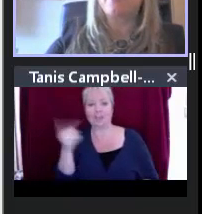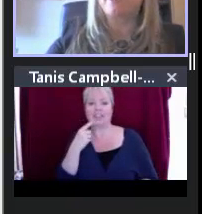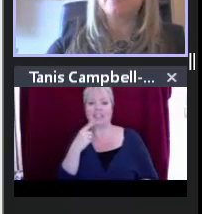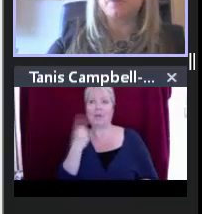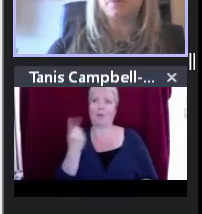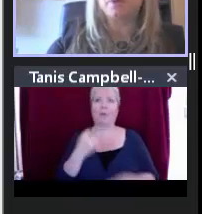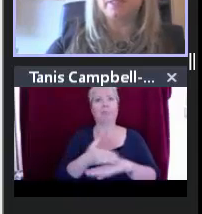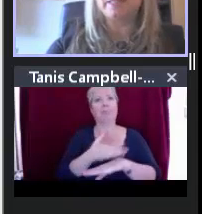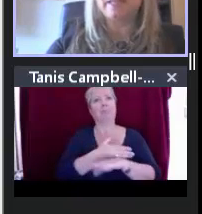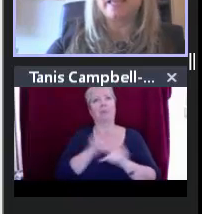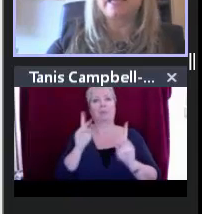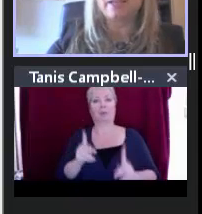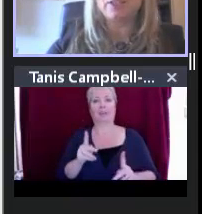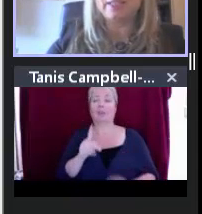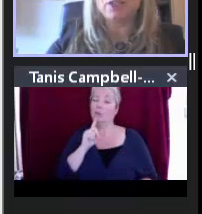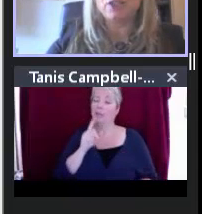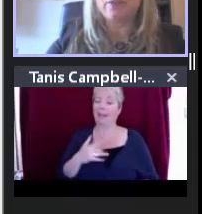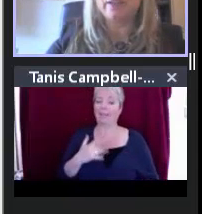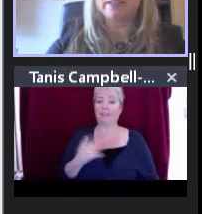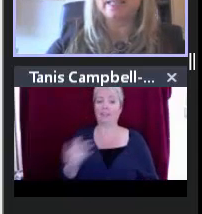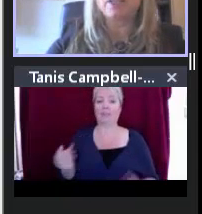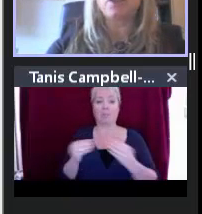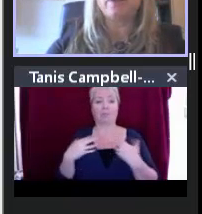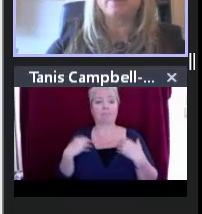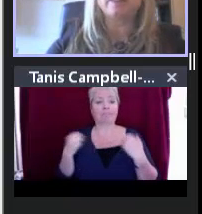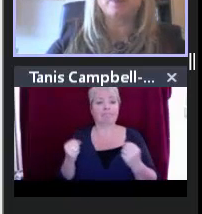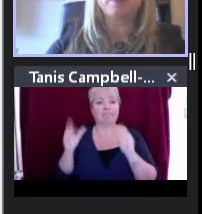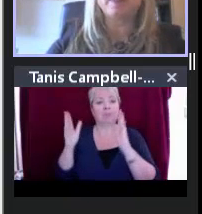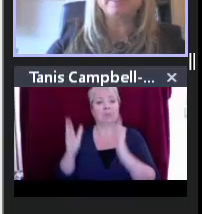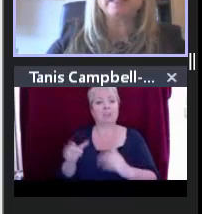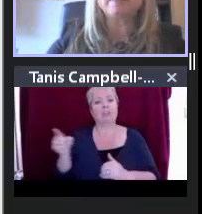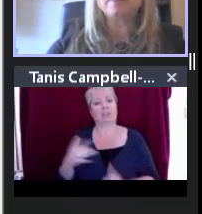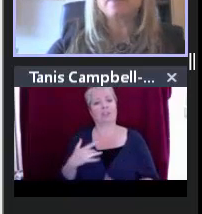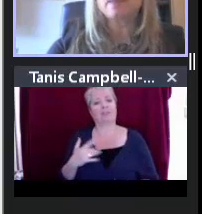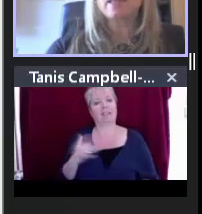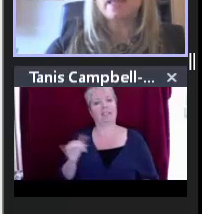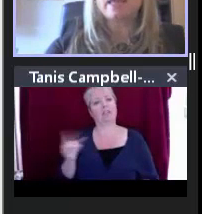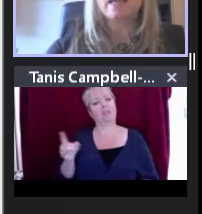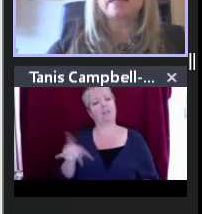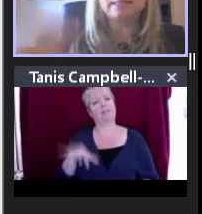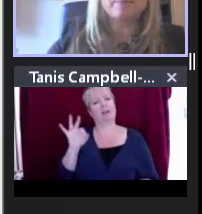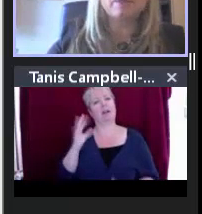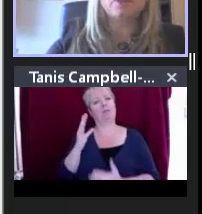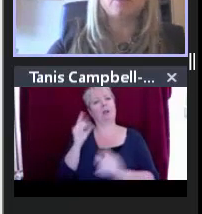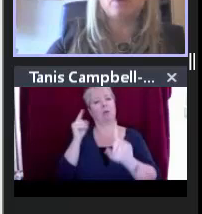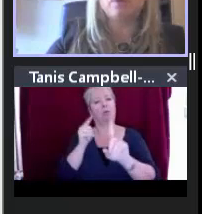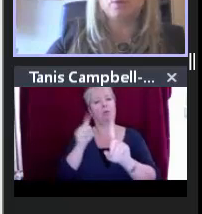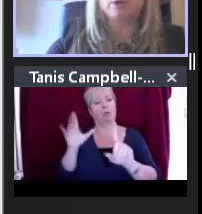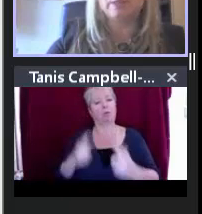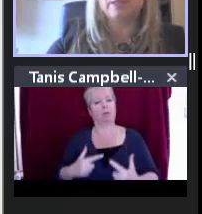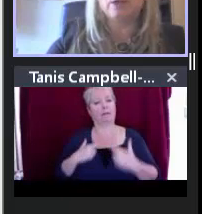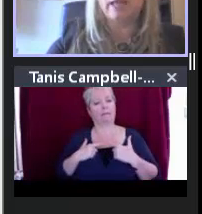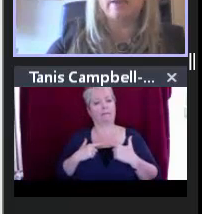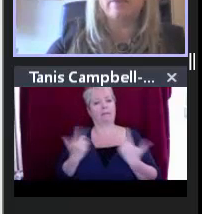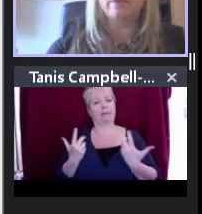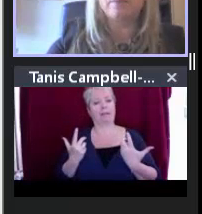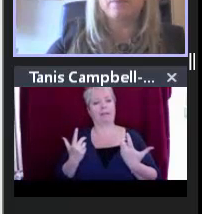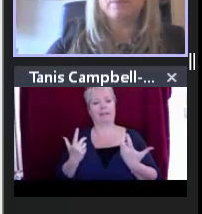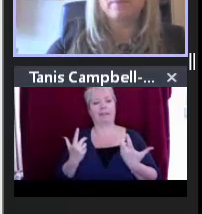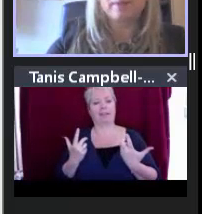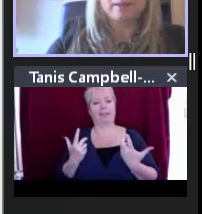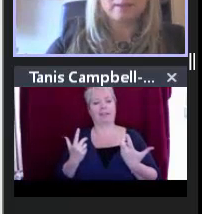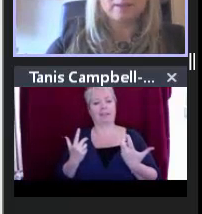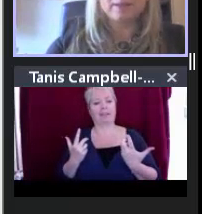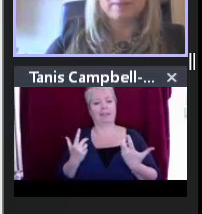probably a more grounded person, and like she says, she feels like she found some purpose. and has something to move towards in her life.